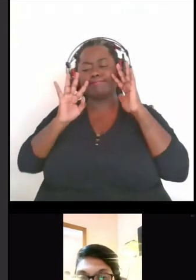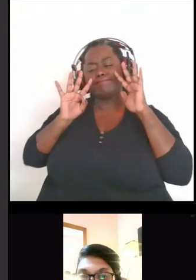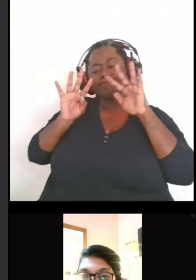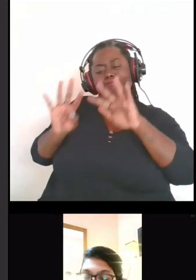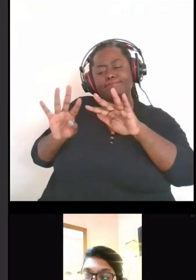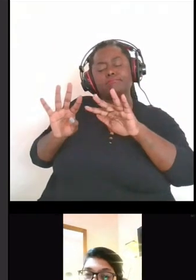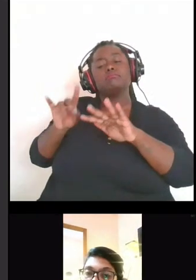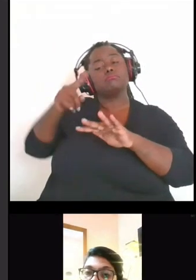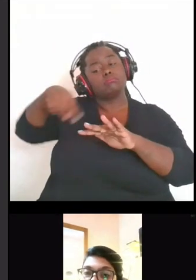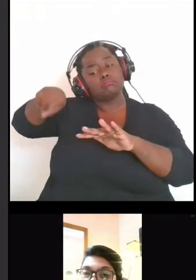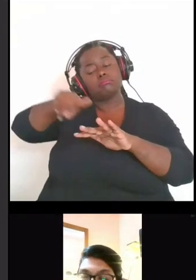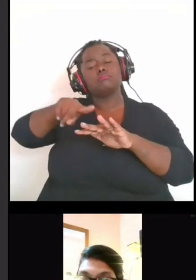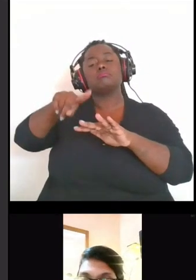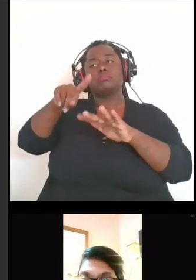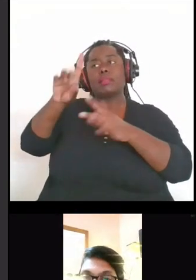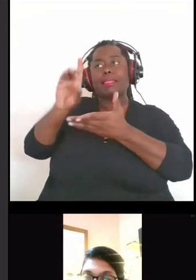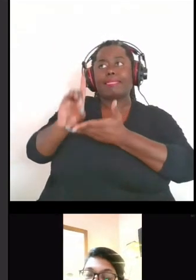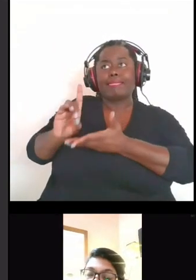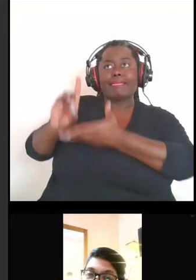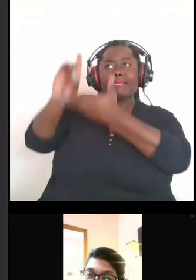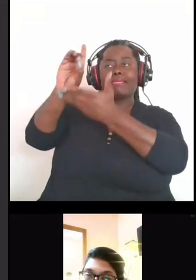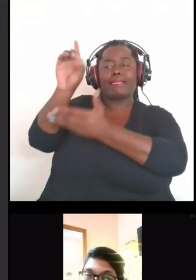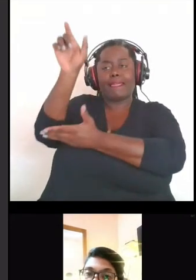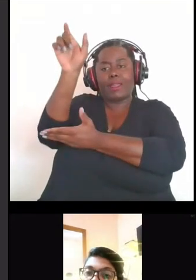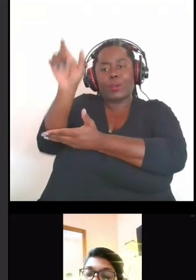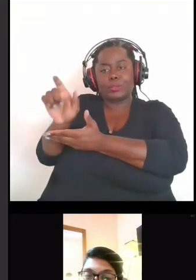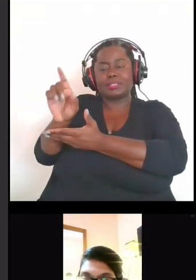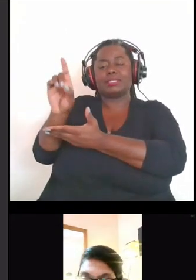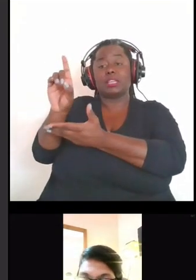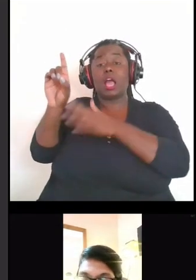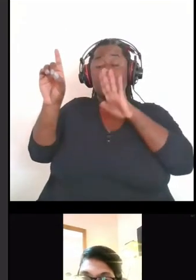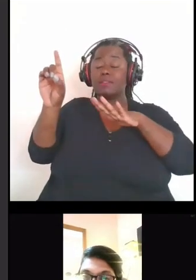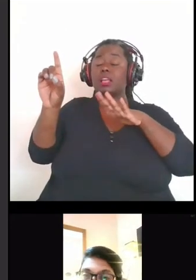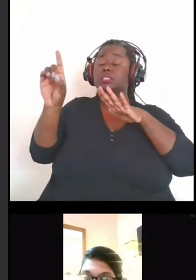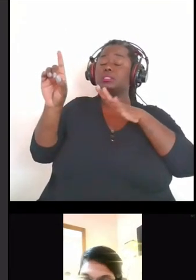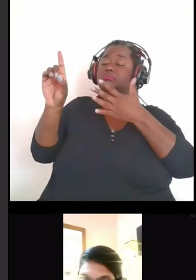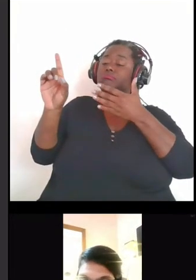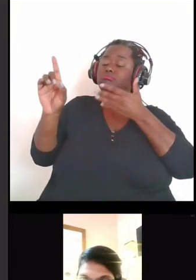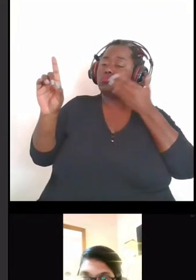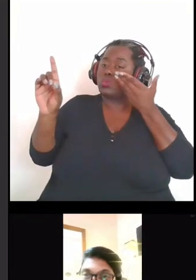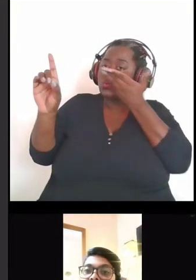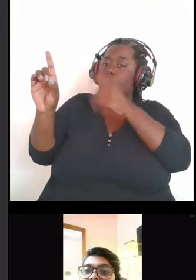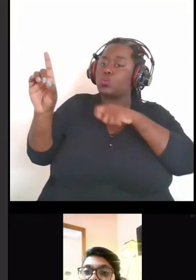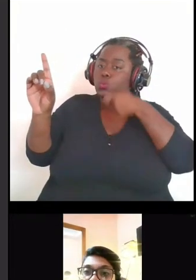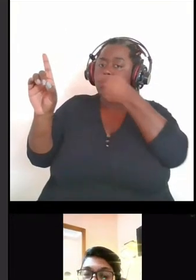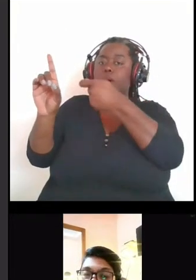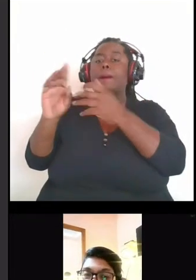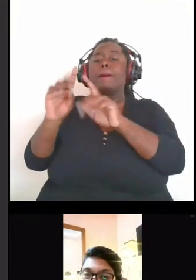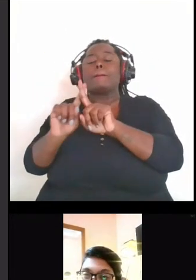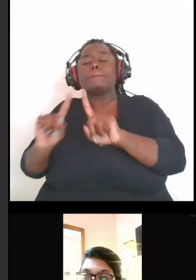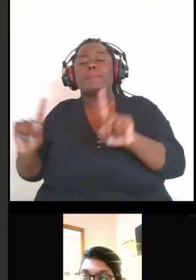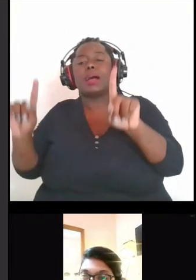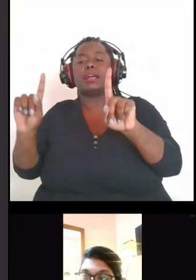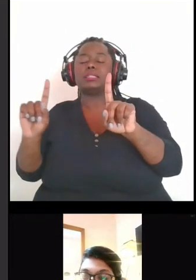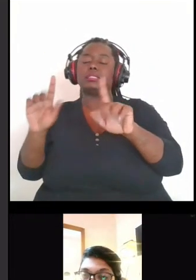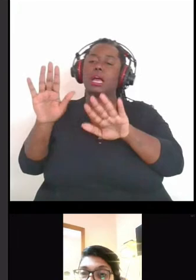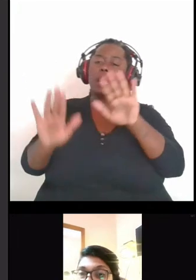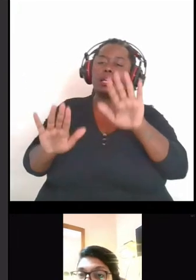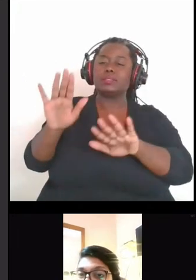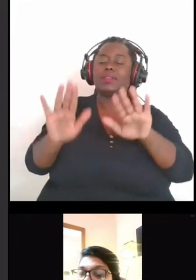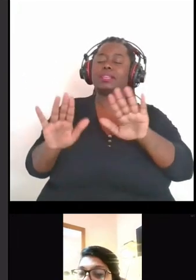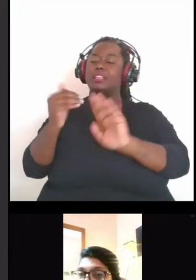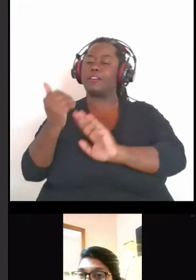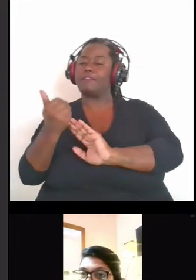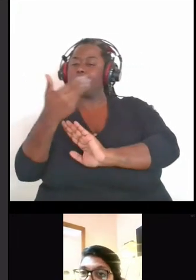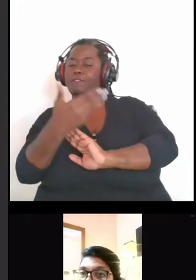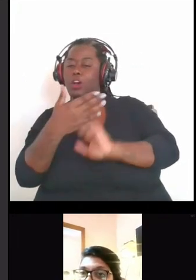but at the same time when they are out of that context they are sexualized they are harassed and they are not treated very well